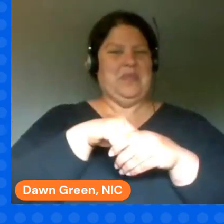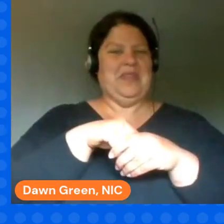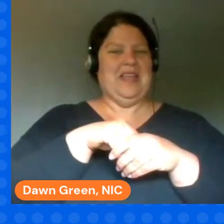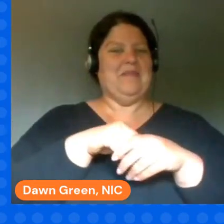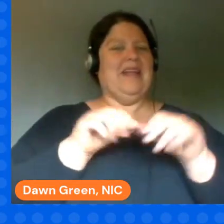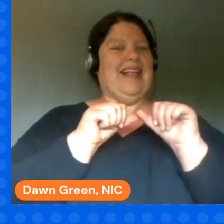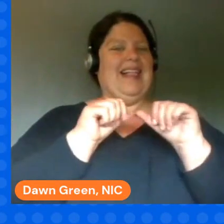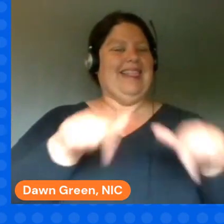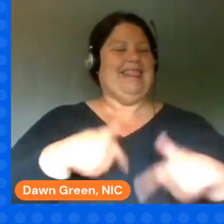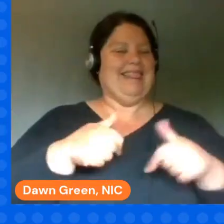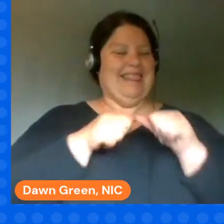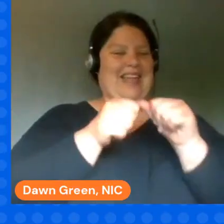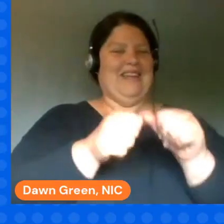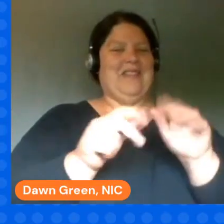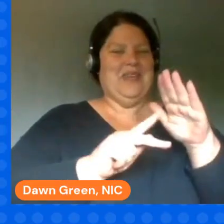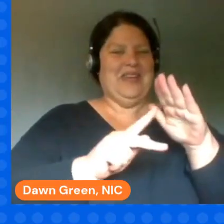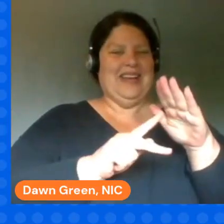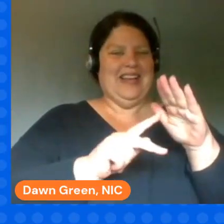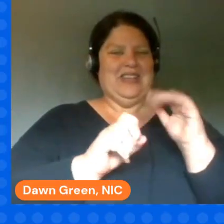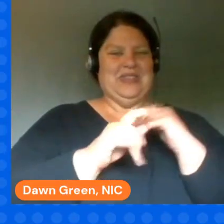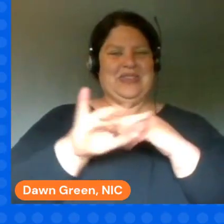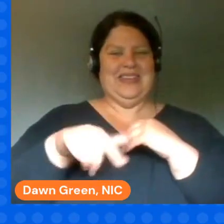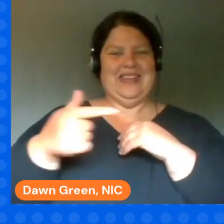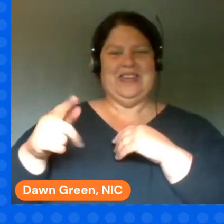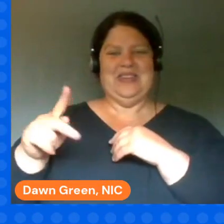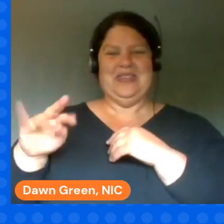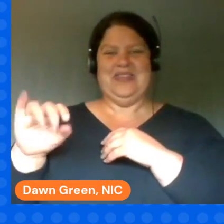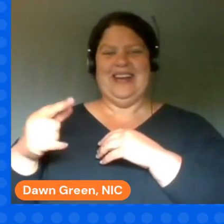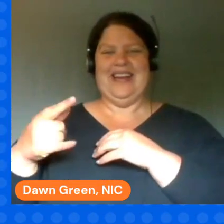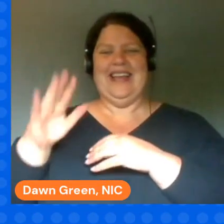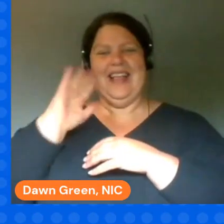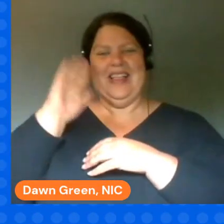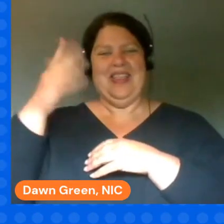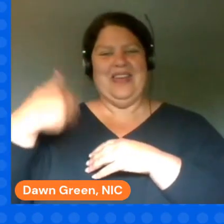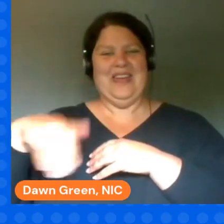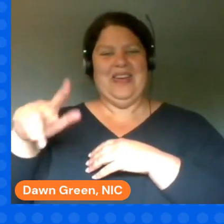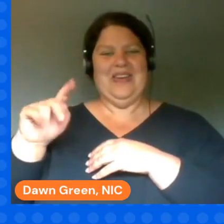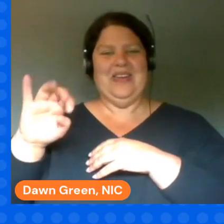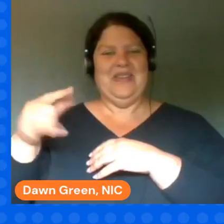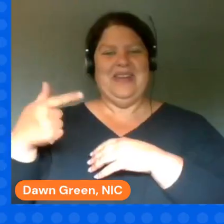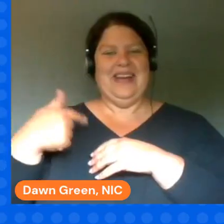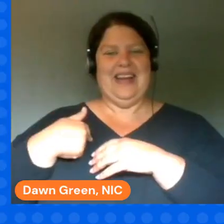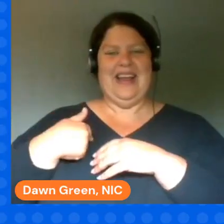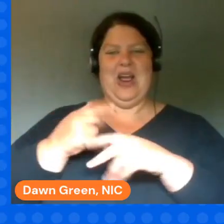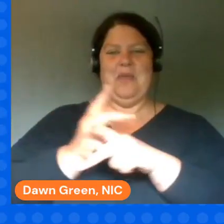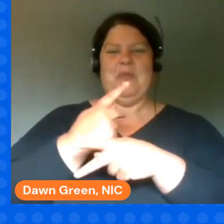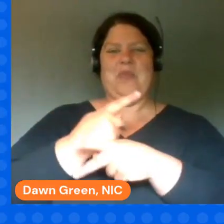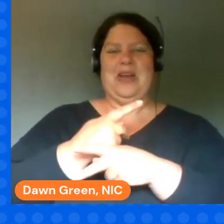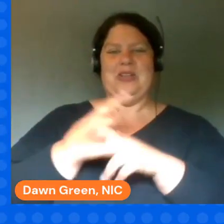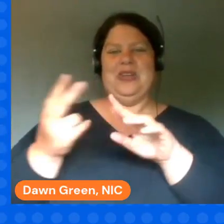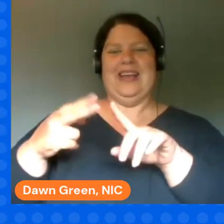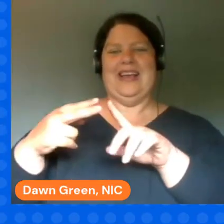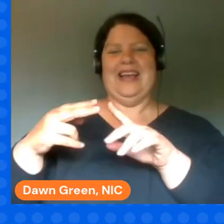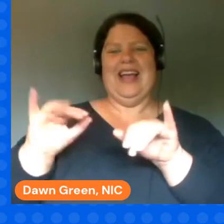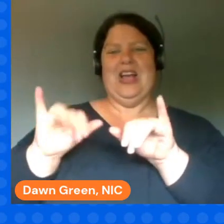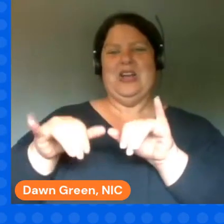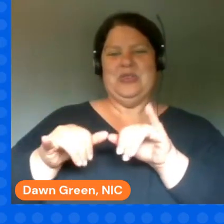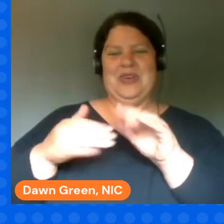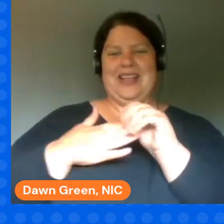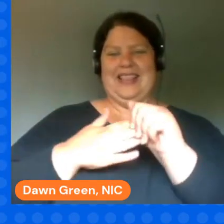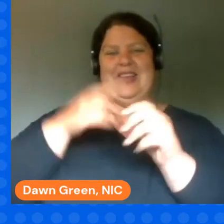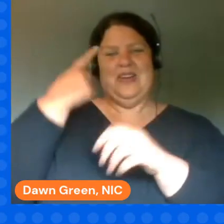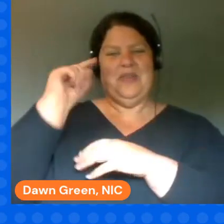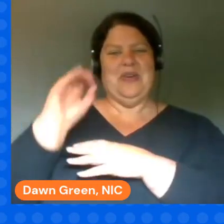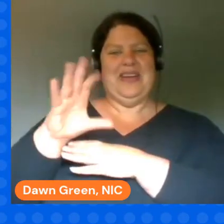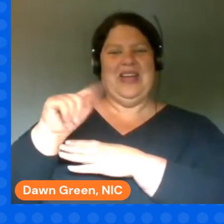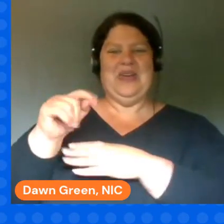Kindergarten and OctoStudio, and I'll pass to Craig. Hey everyone, I'm Craig Hanning. I'm the product and engineering lead for OctoStudio. I'm super excited to be with